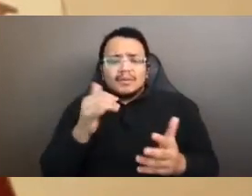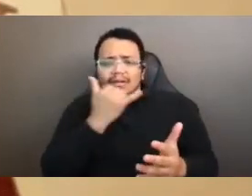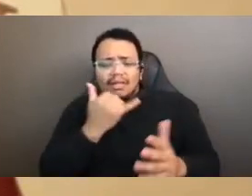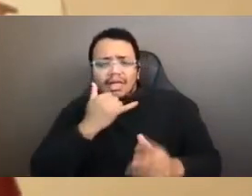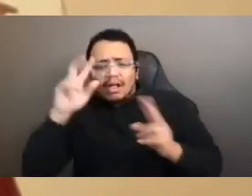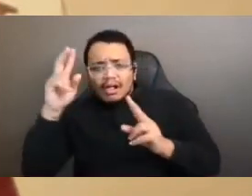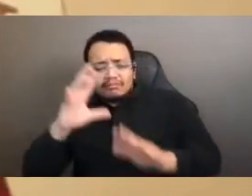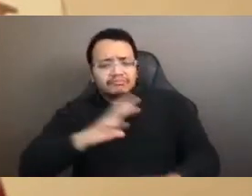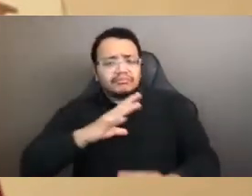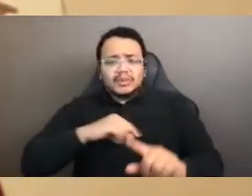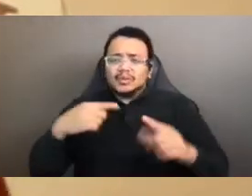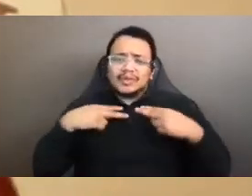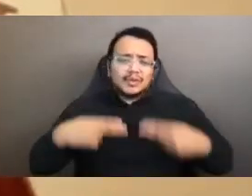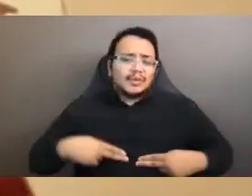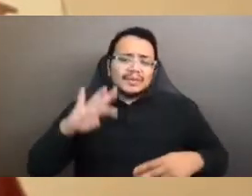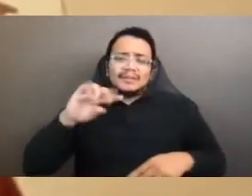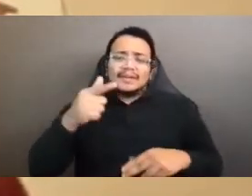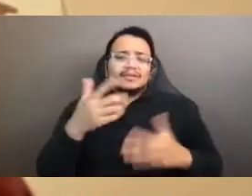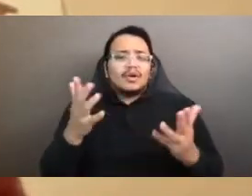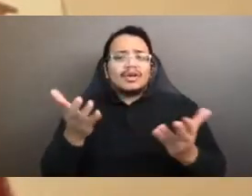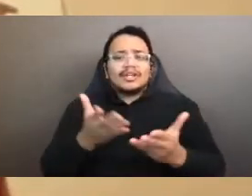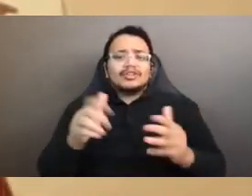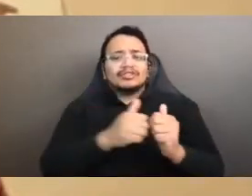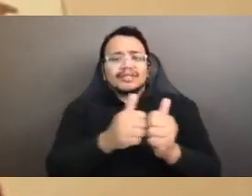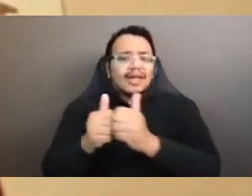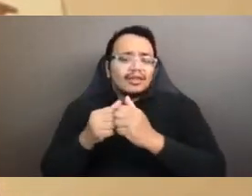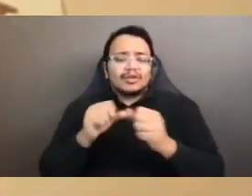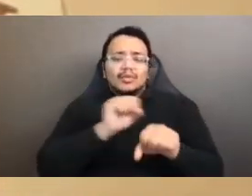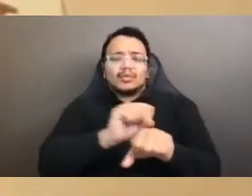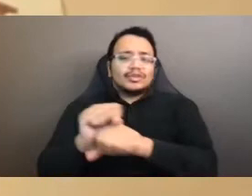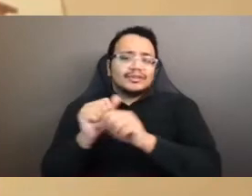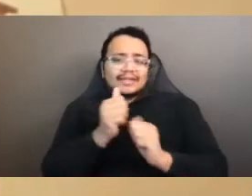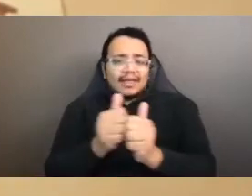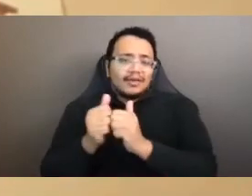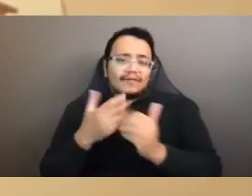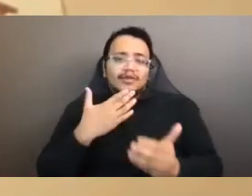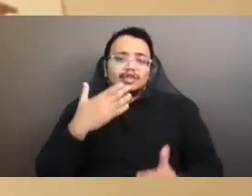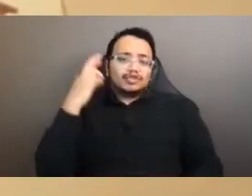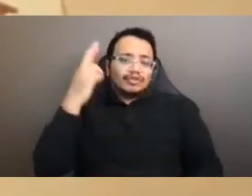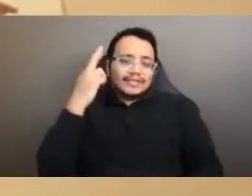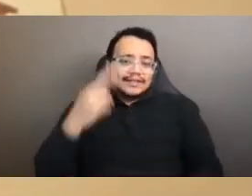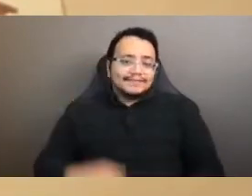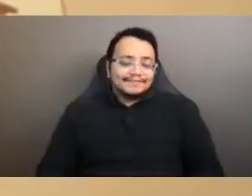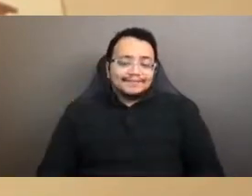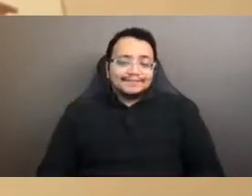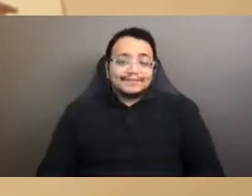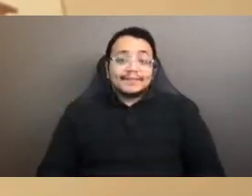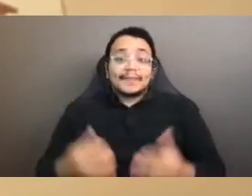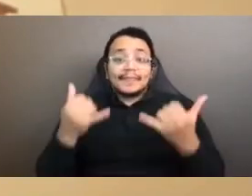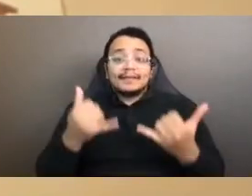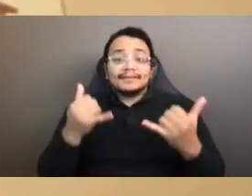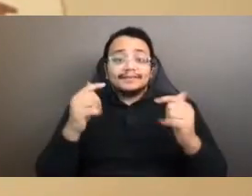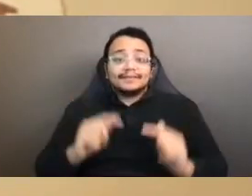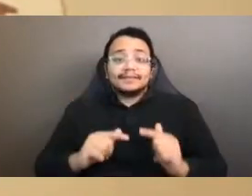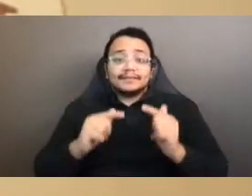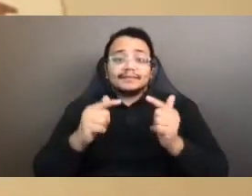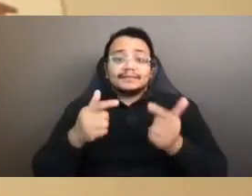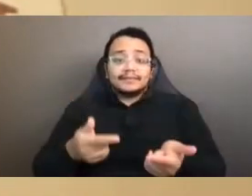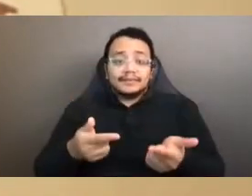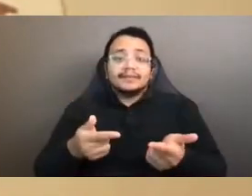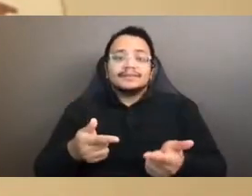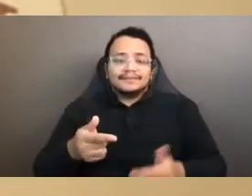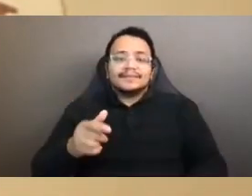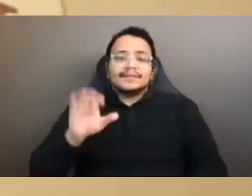but we're human beings and we're all here to try to figure things out for the greater good, for the greater purpose. So with that said, I'm going to go ahead and pass it on over back to